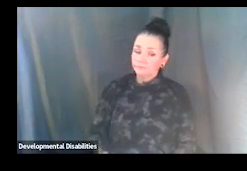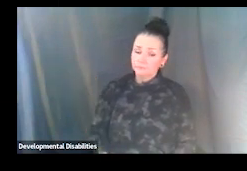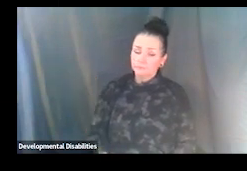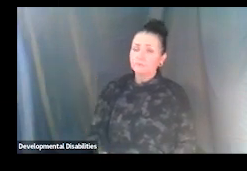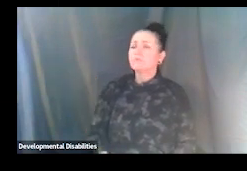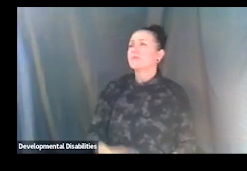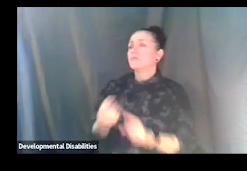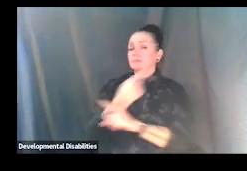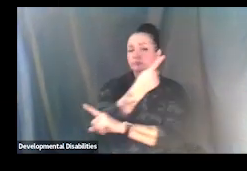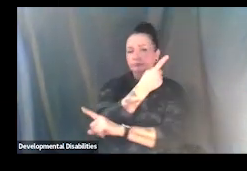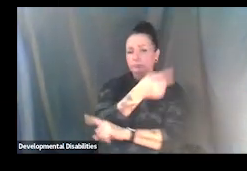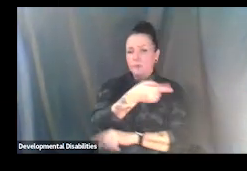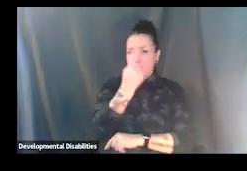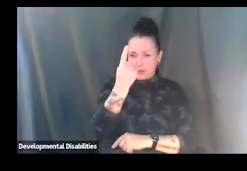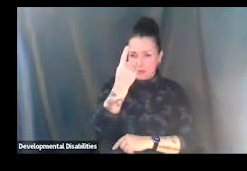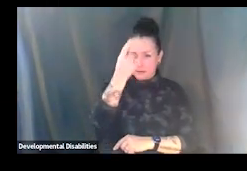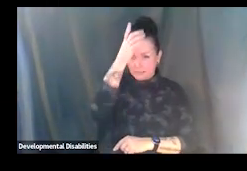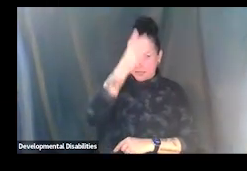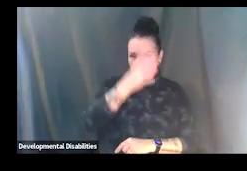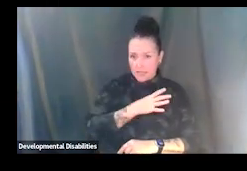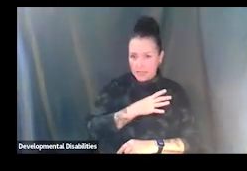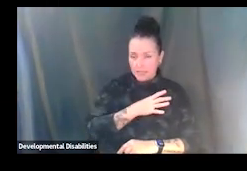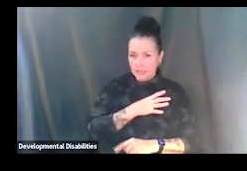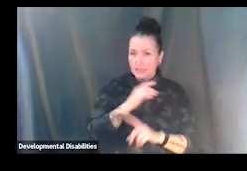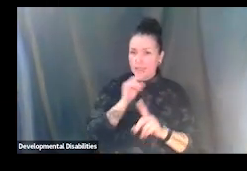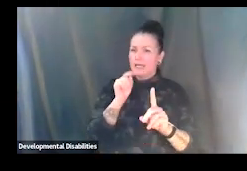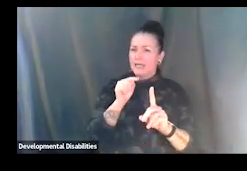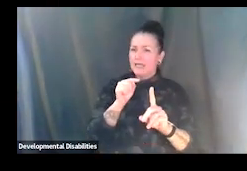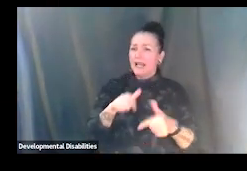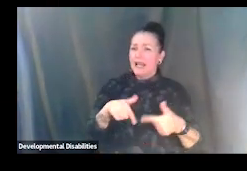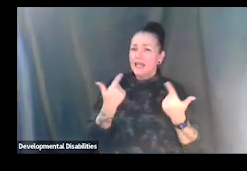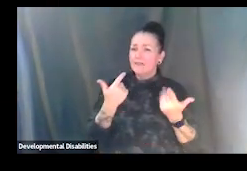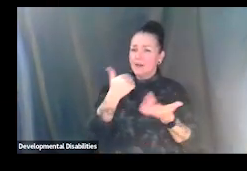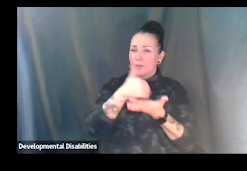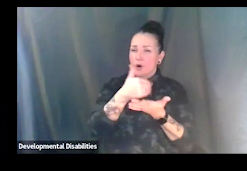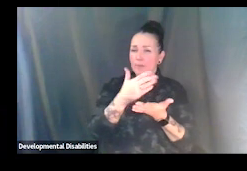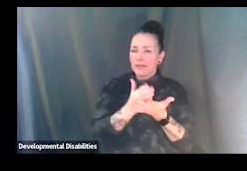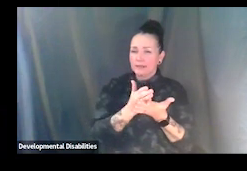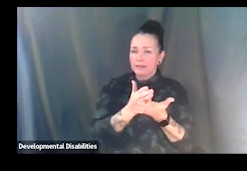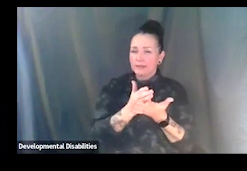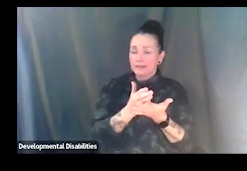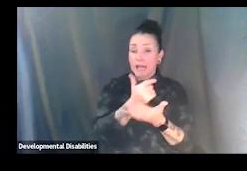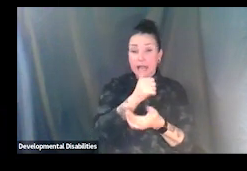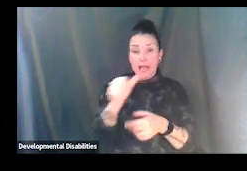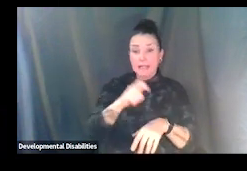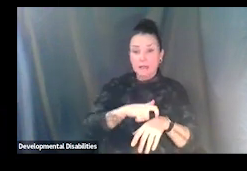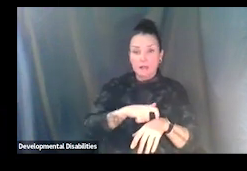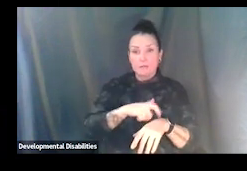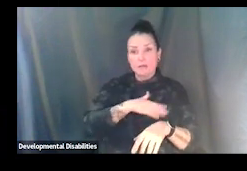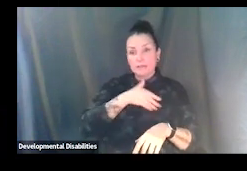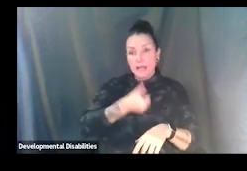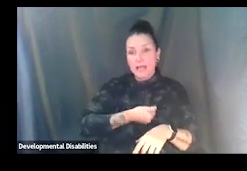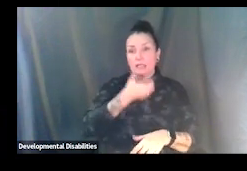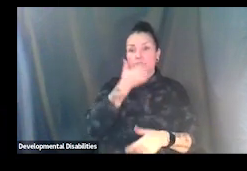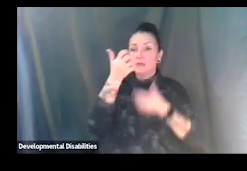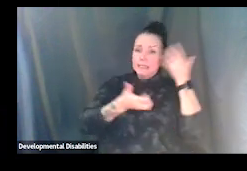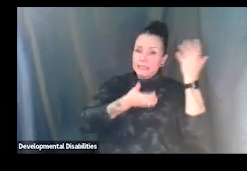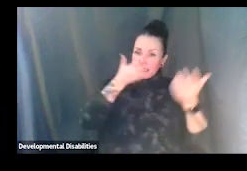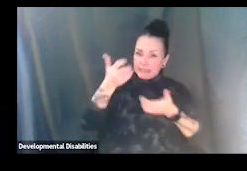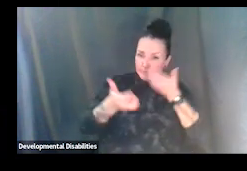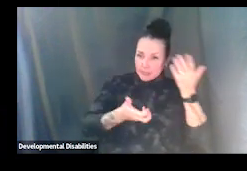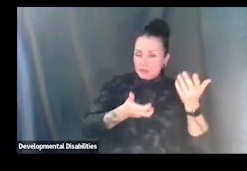a young man I saw years ago, and I recall that they lived in an apartment, and whenever he got upset, he would yell and scream, and the neighbors had started to complain, and the landlord had said